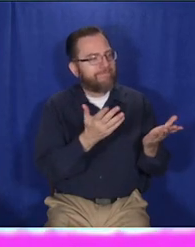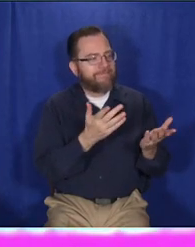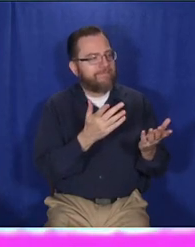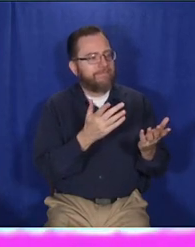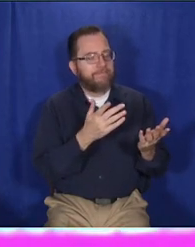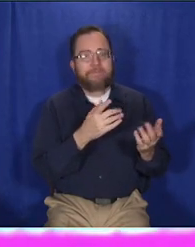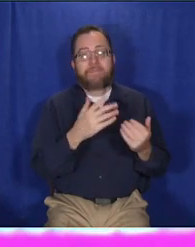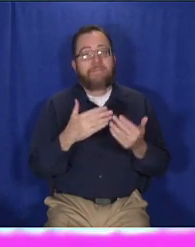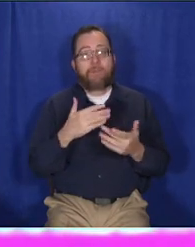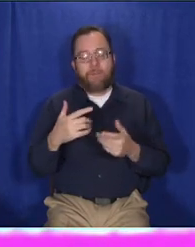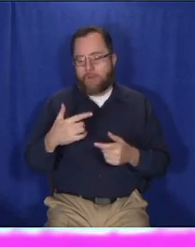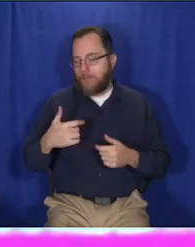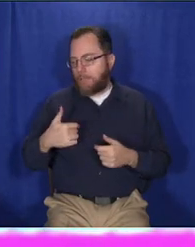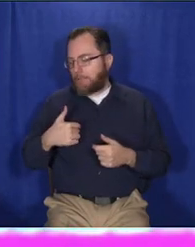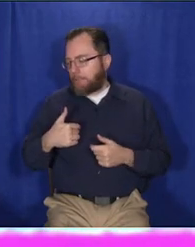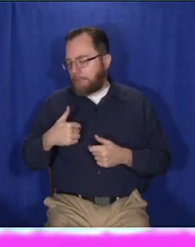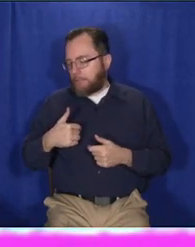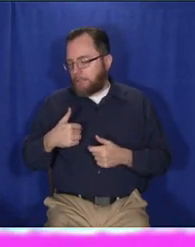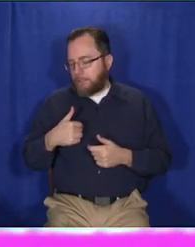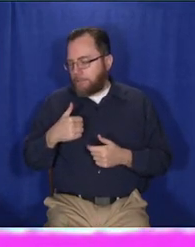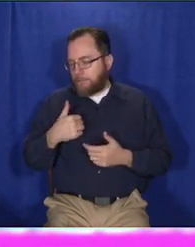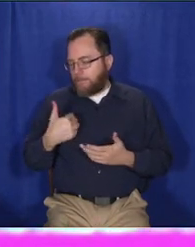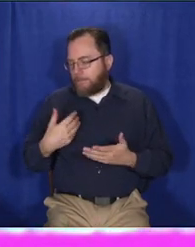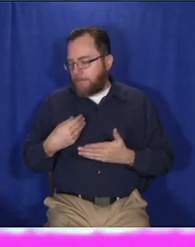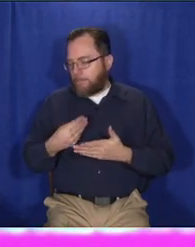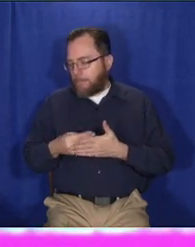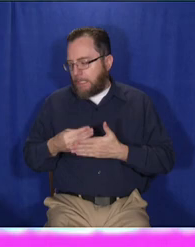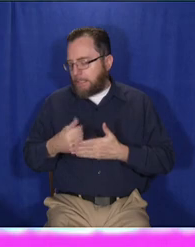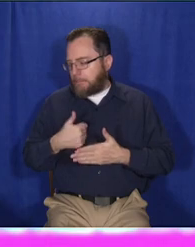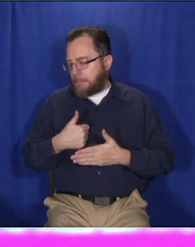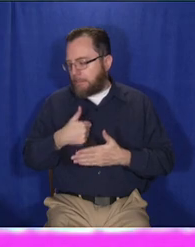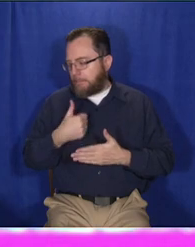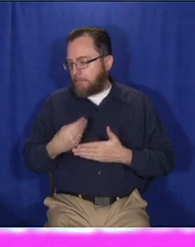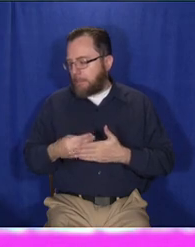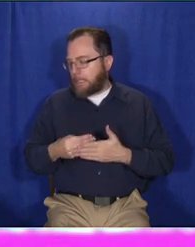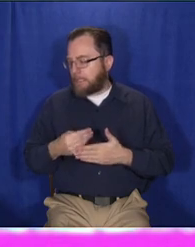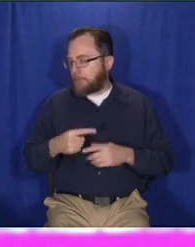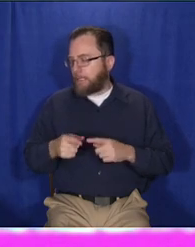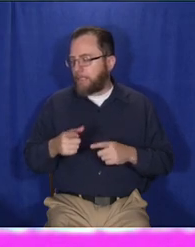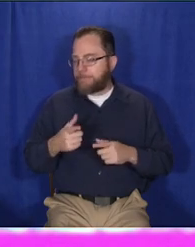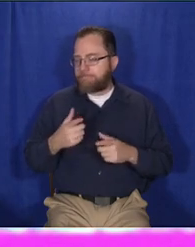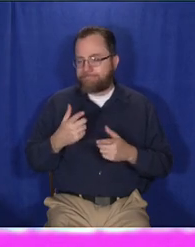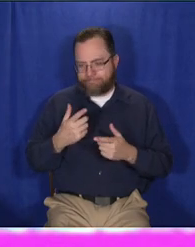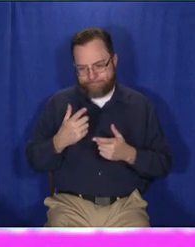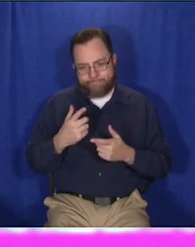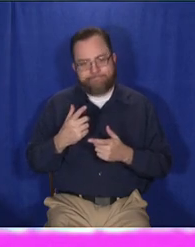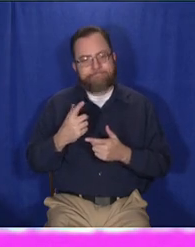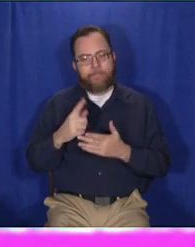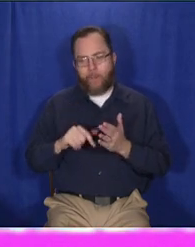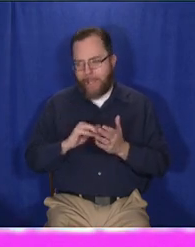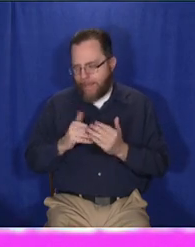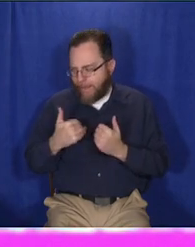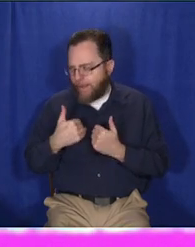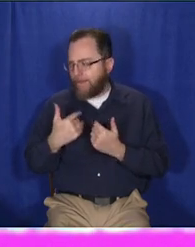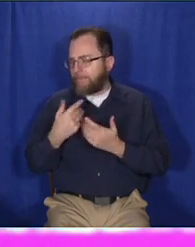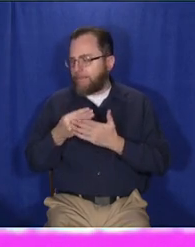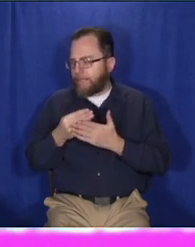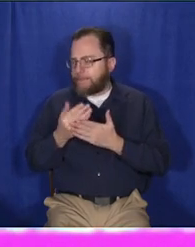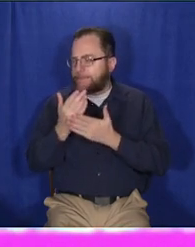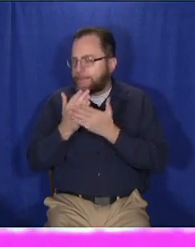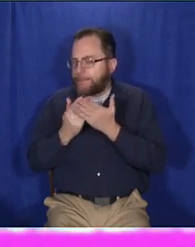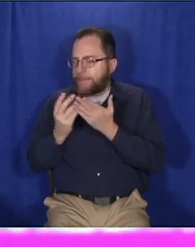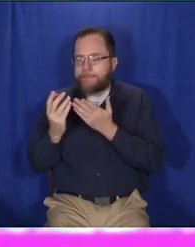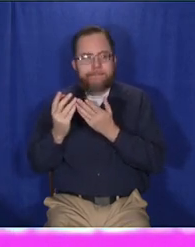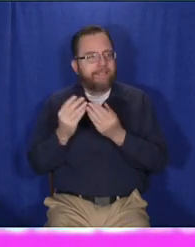when it hurts your bank account, it absolutely thrills your heart. We were designed to experience deeper